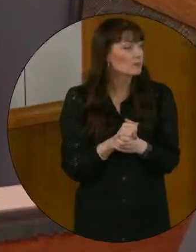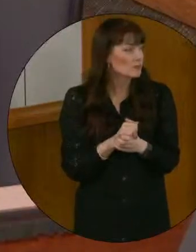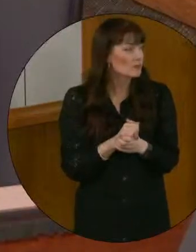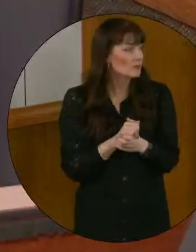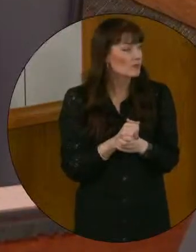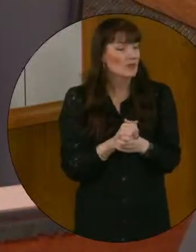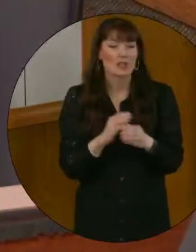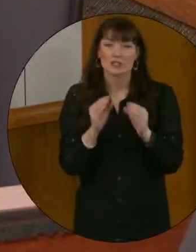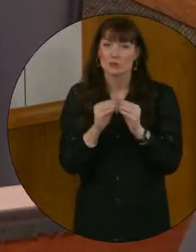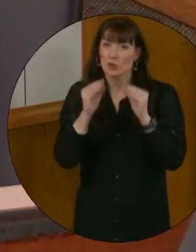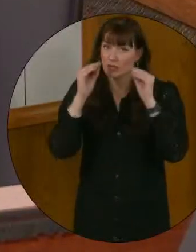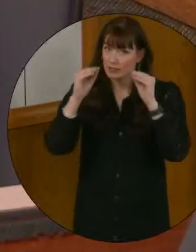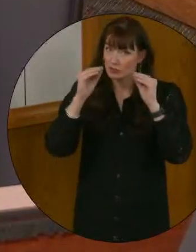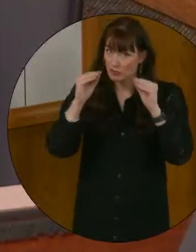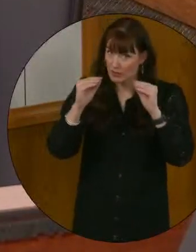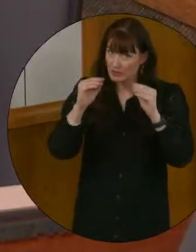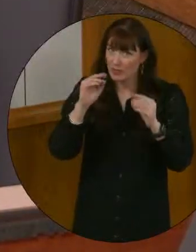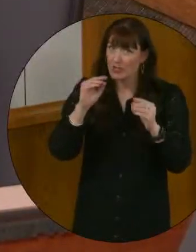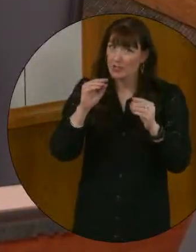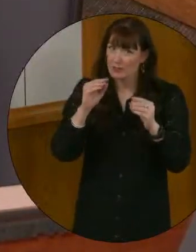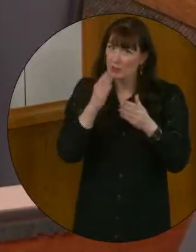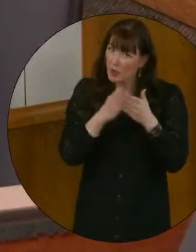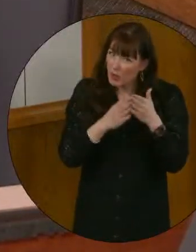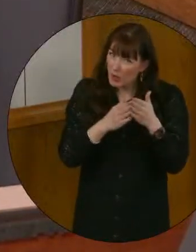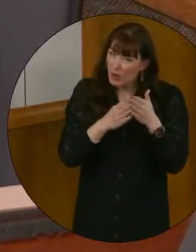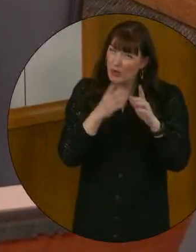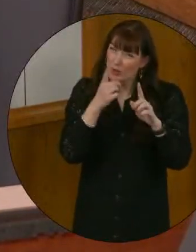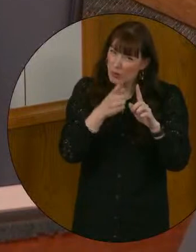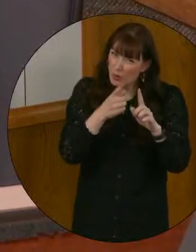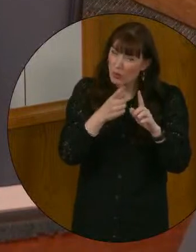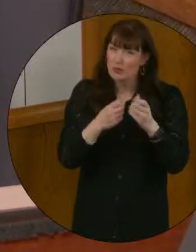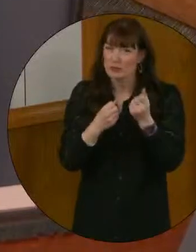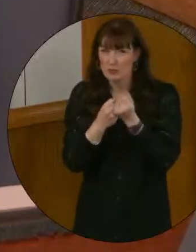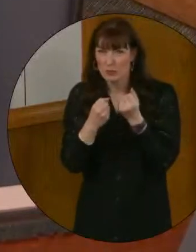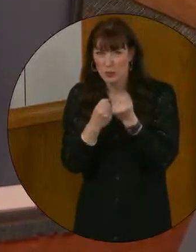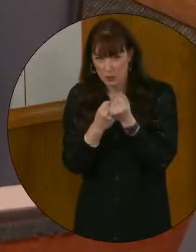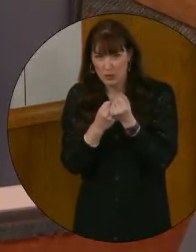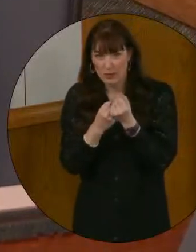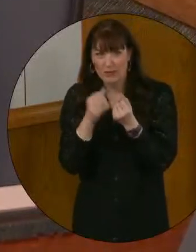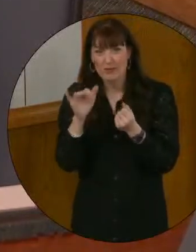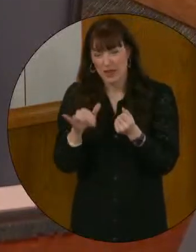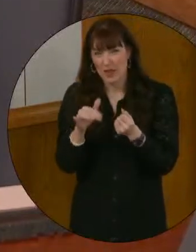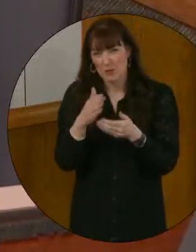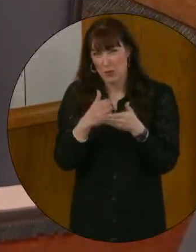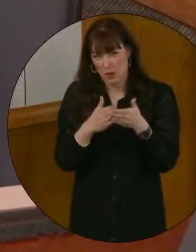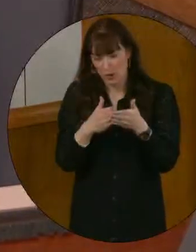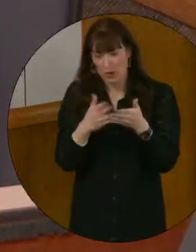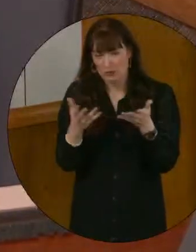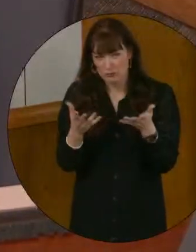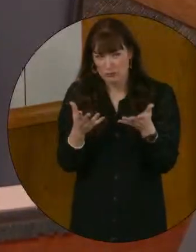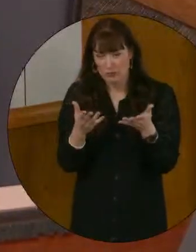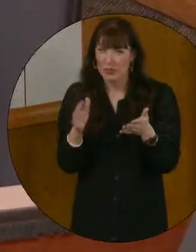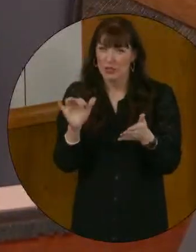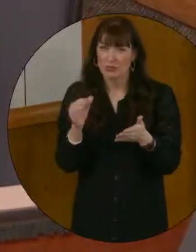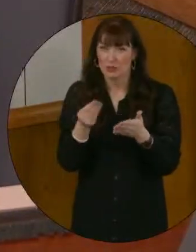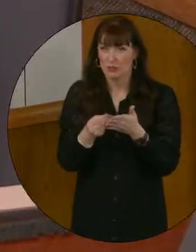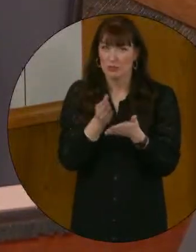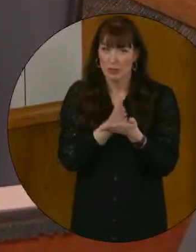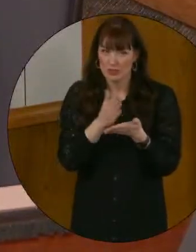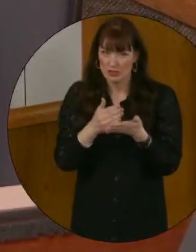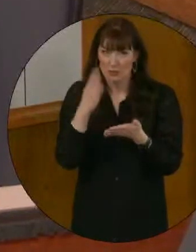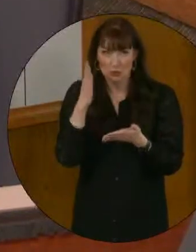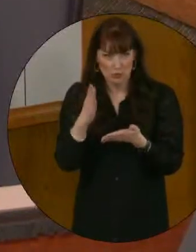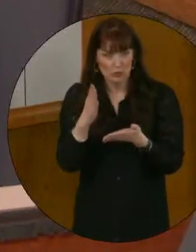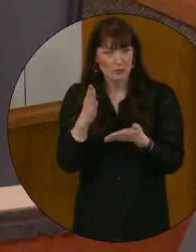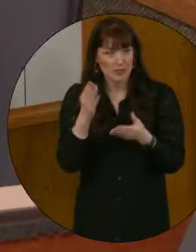more of the instructional that we're headed and the support there in that aspect. But some of this budgetary will be